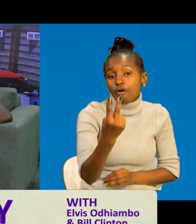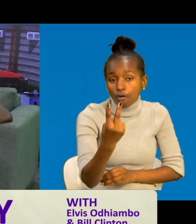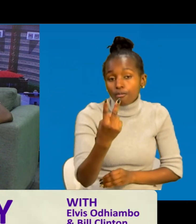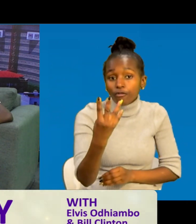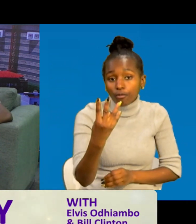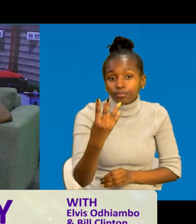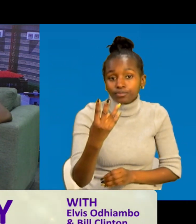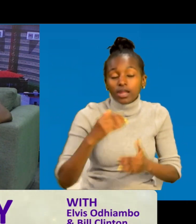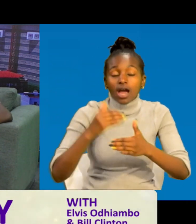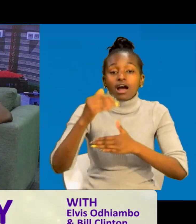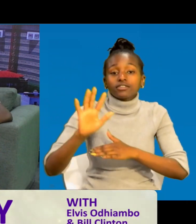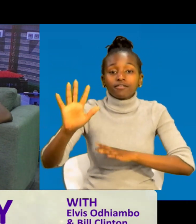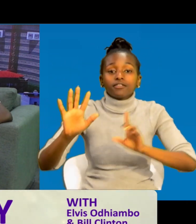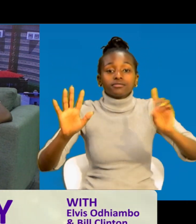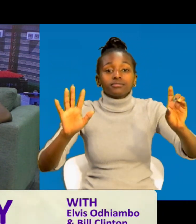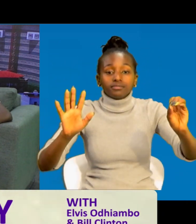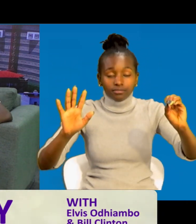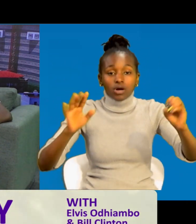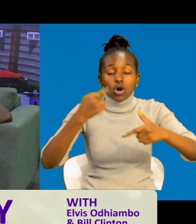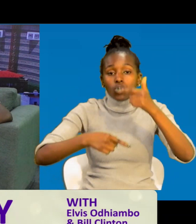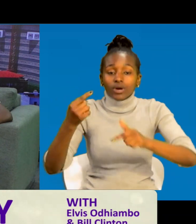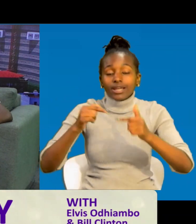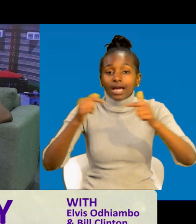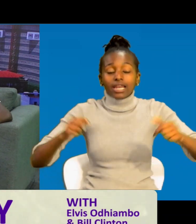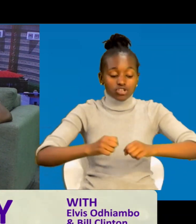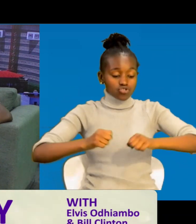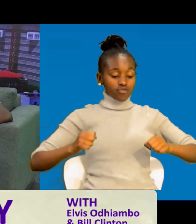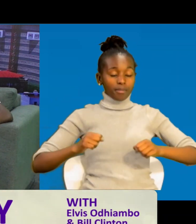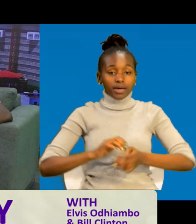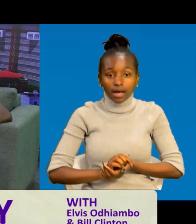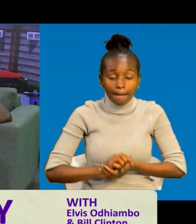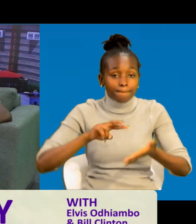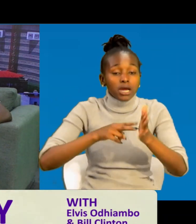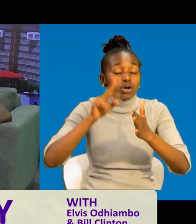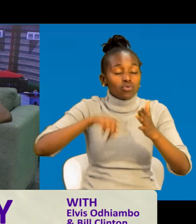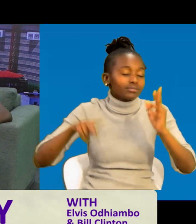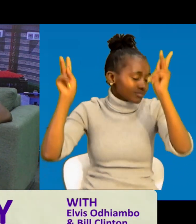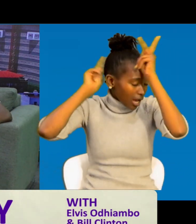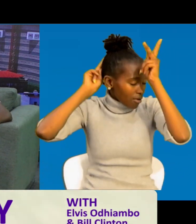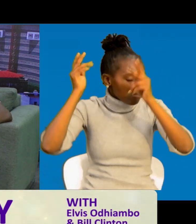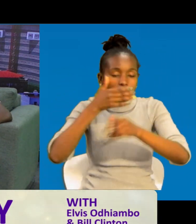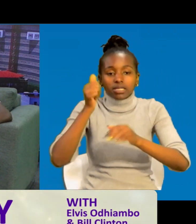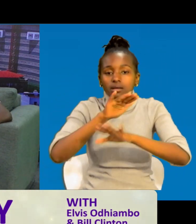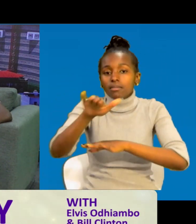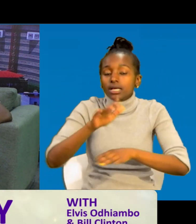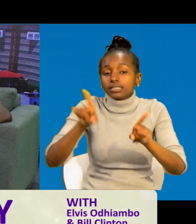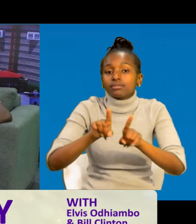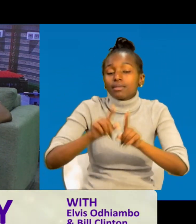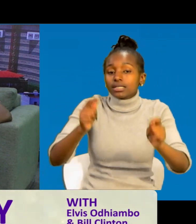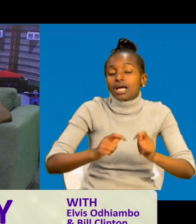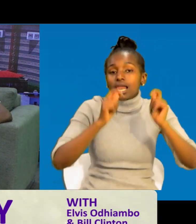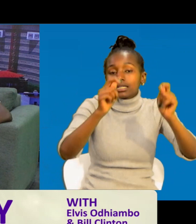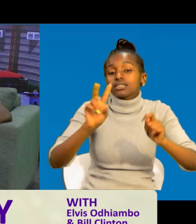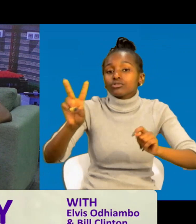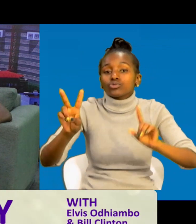winning over Sofapaka, which is, placed them really well as far as top 4 is concerned. Talanta managed to get a 2-0 win against